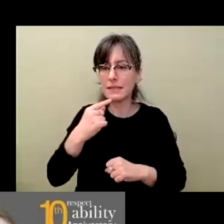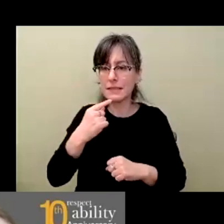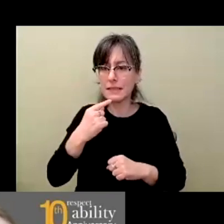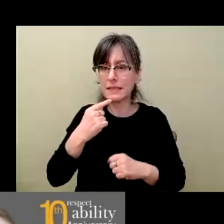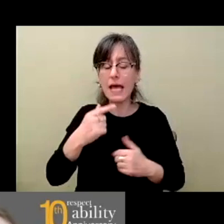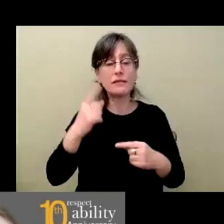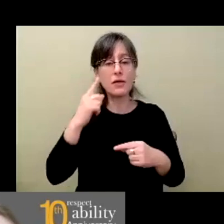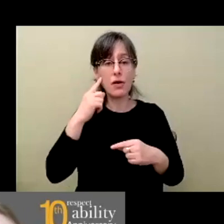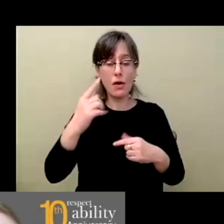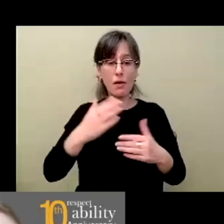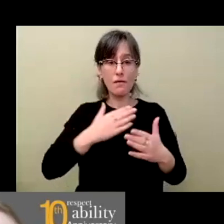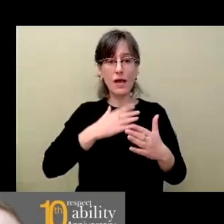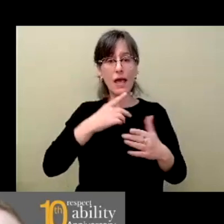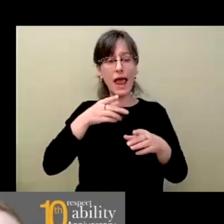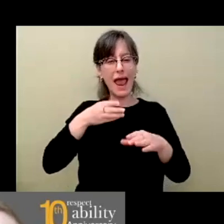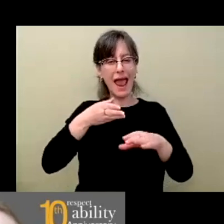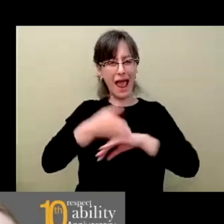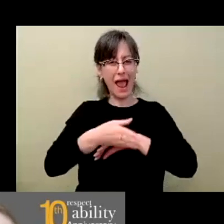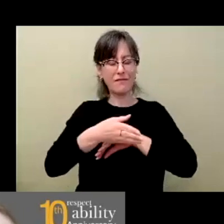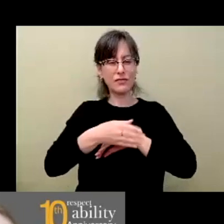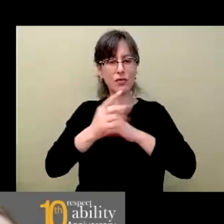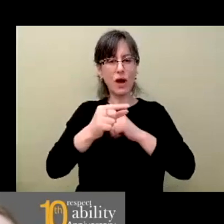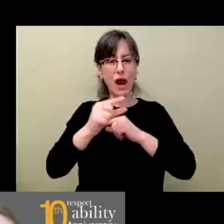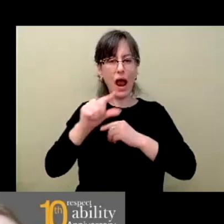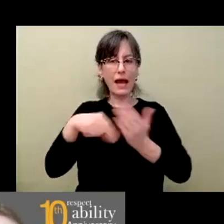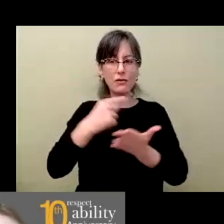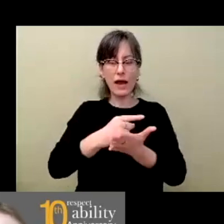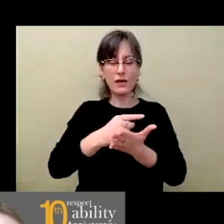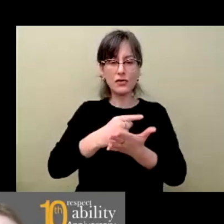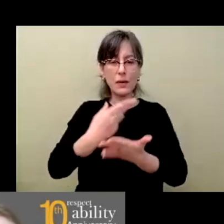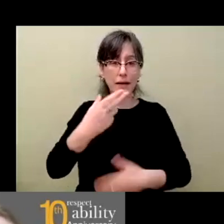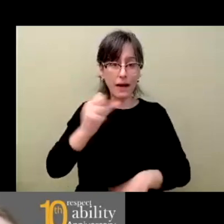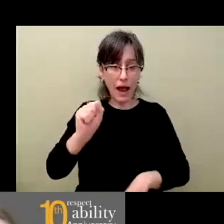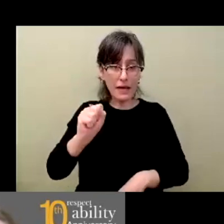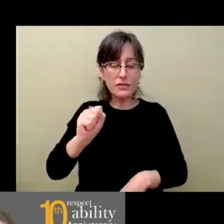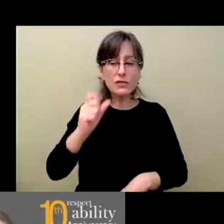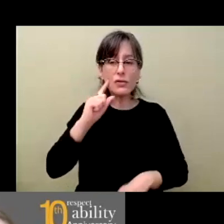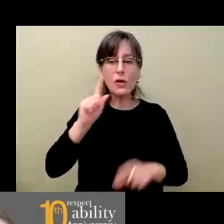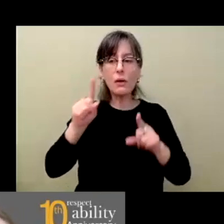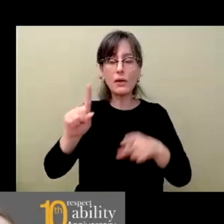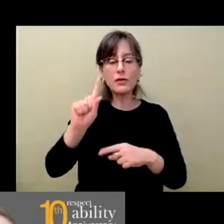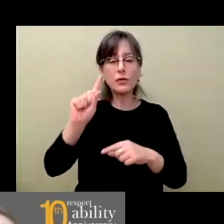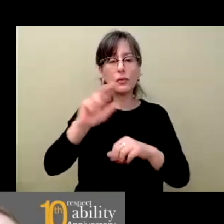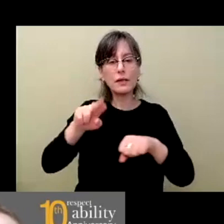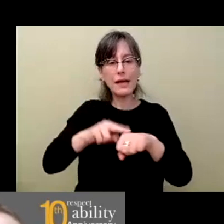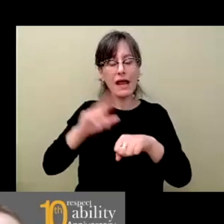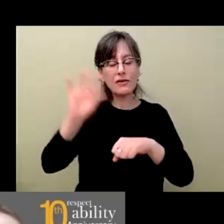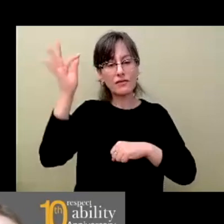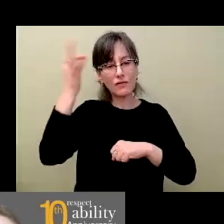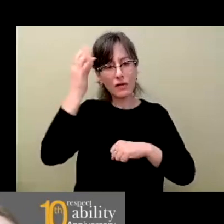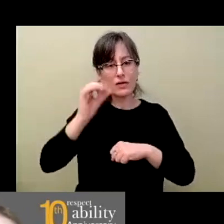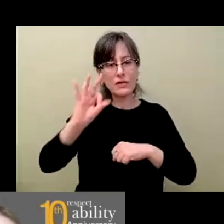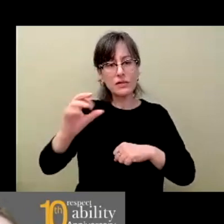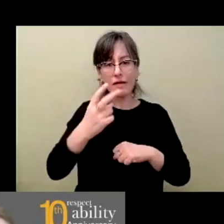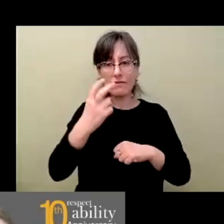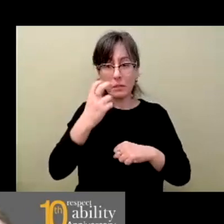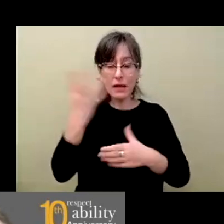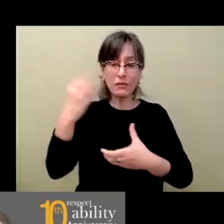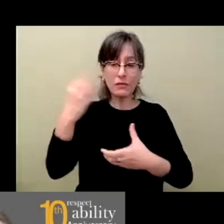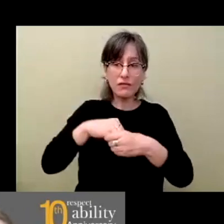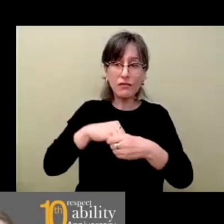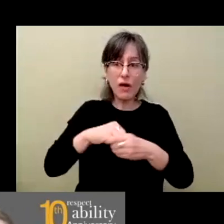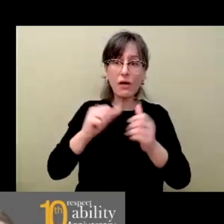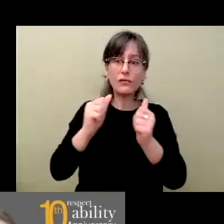the summer after I graduated from high school, when I attended a convention of the National Federation of the Blind and became involved in their student division, the